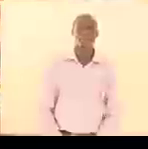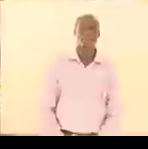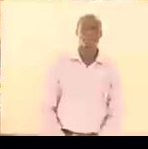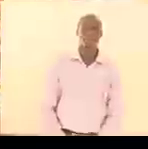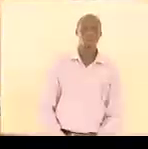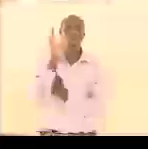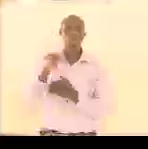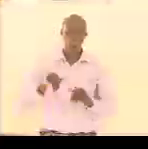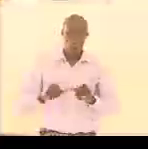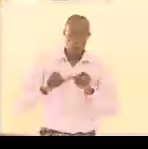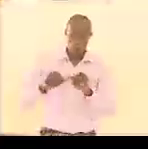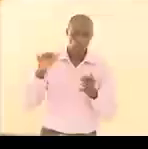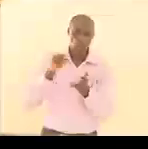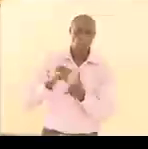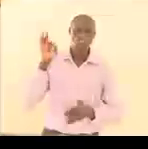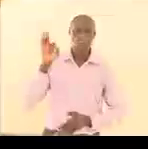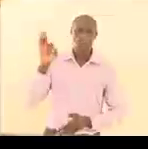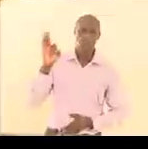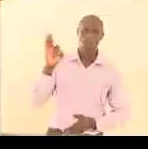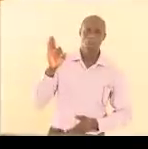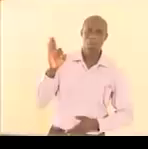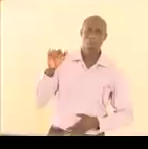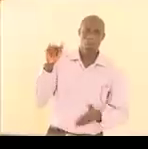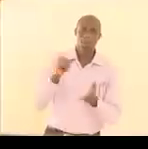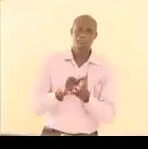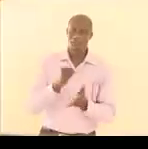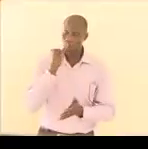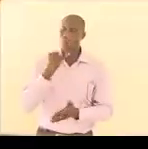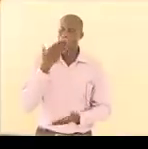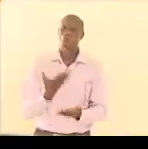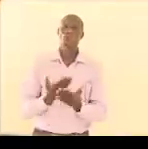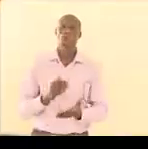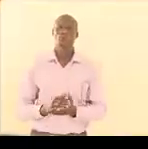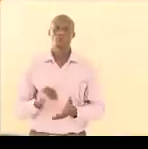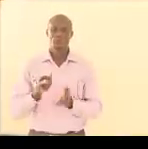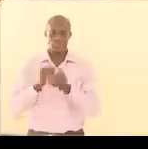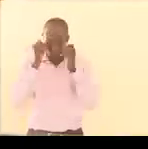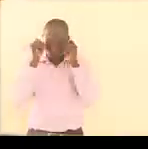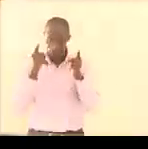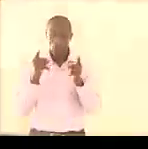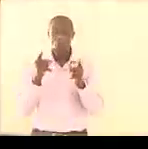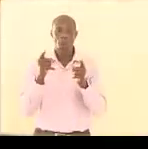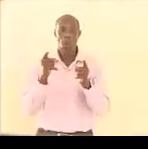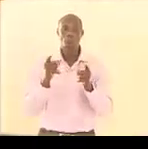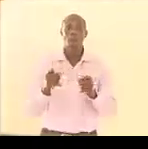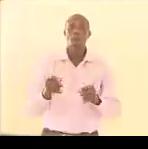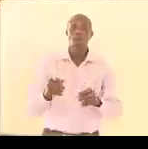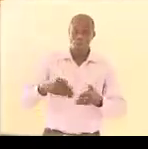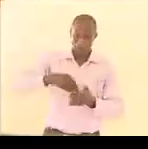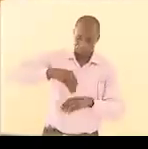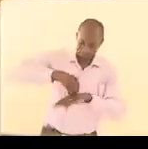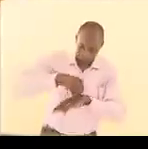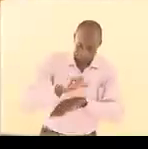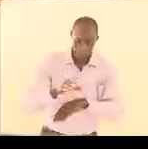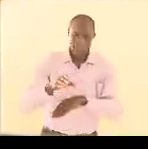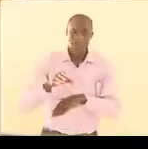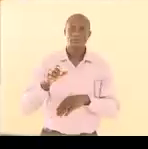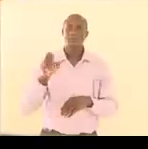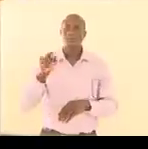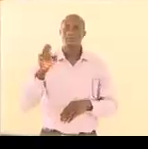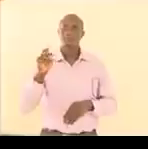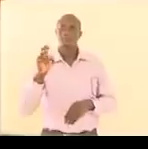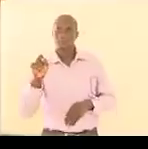applause. Continue that evangelization. I mean, for me, that is impressive that you wake up and you already sent a